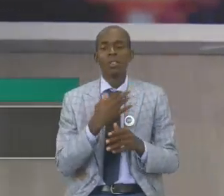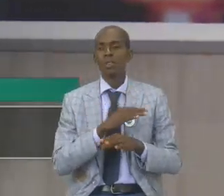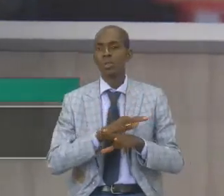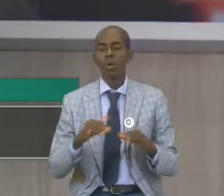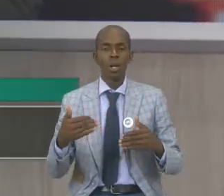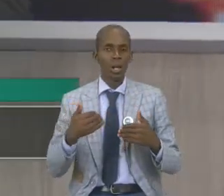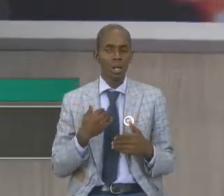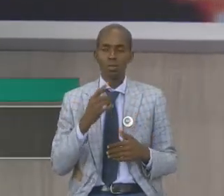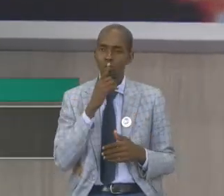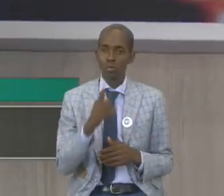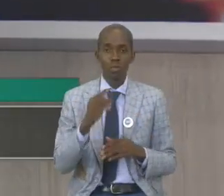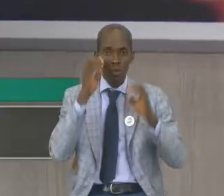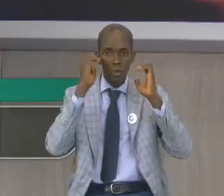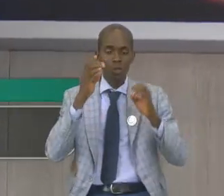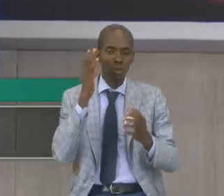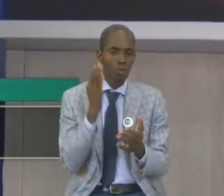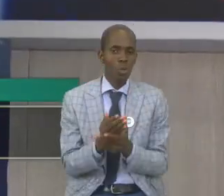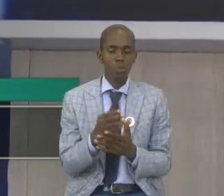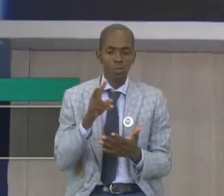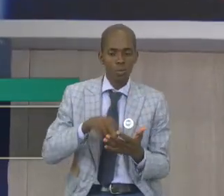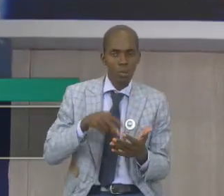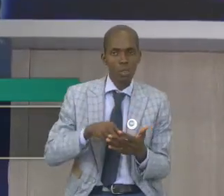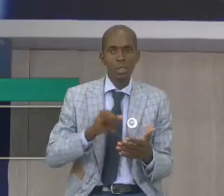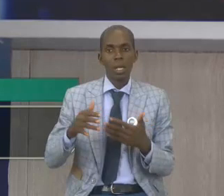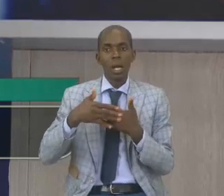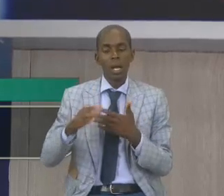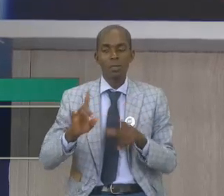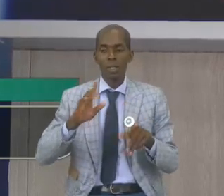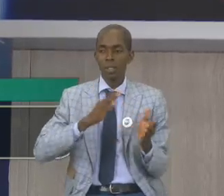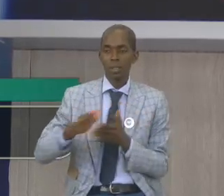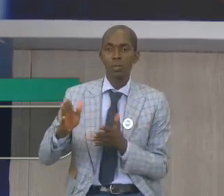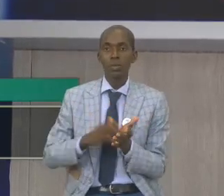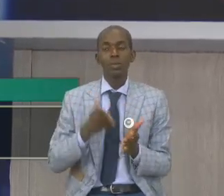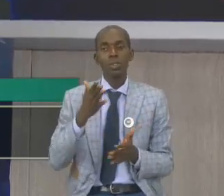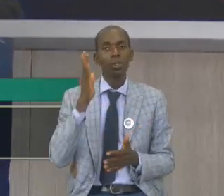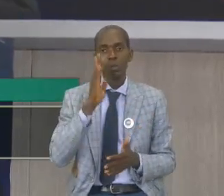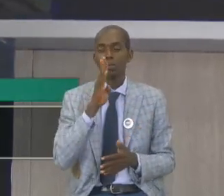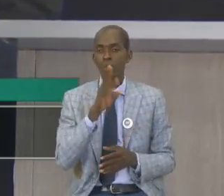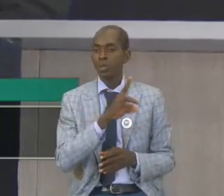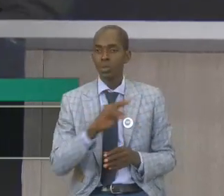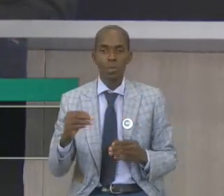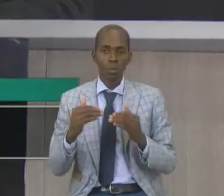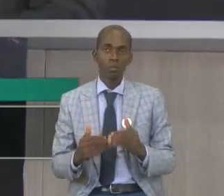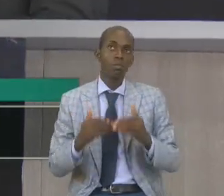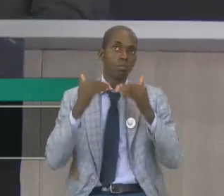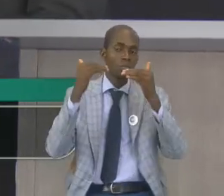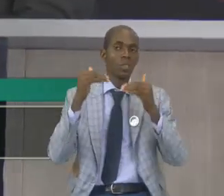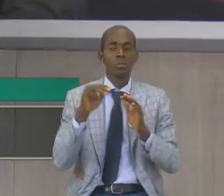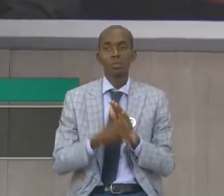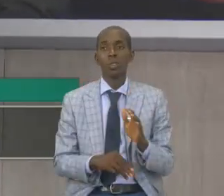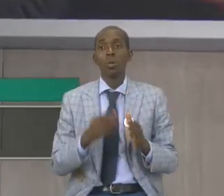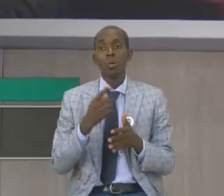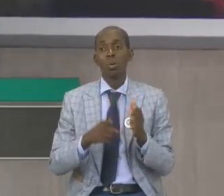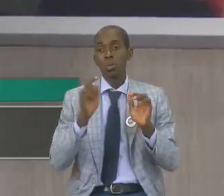and you stop reading after passing out of school, there'll be no elevation. What you could do 10